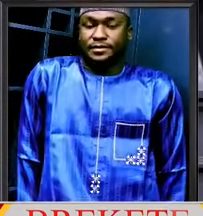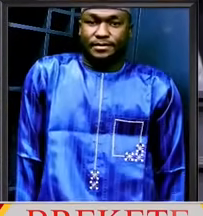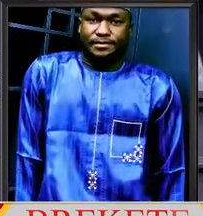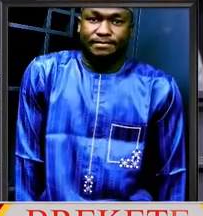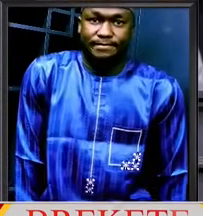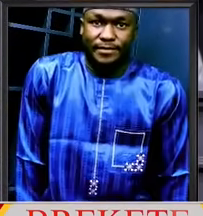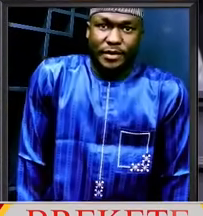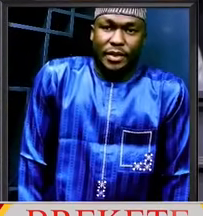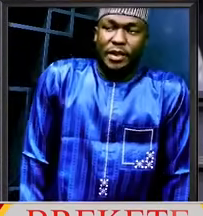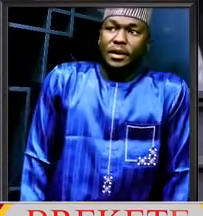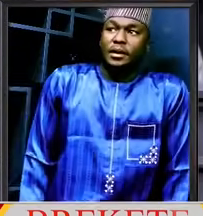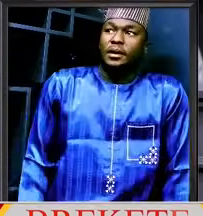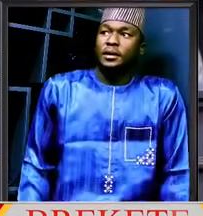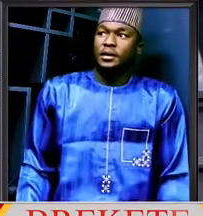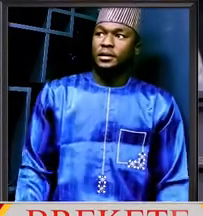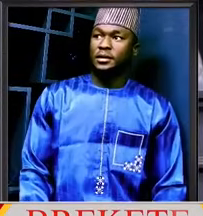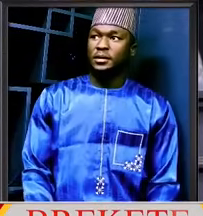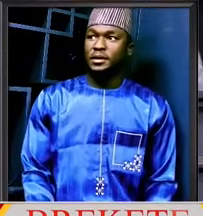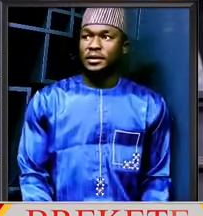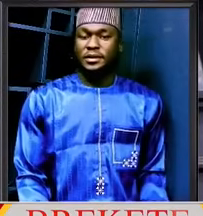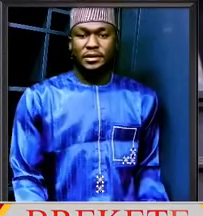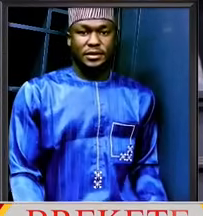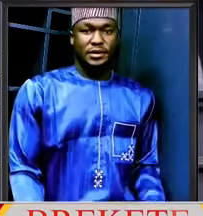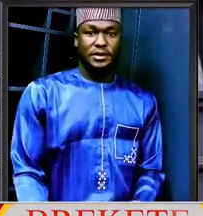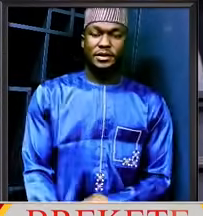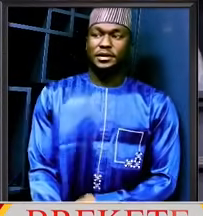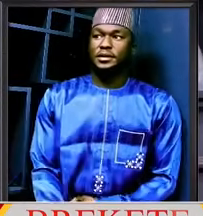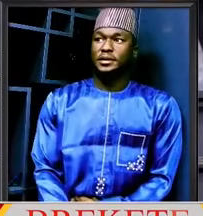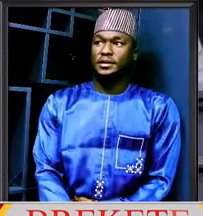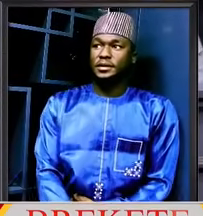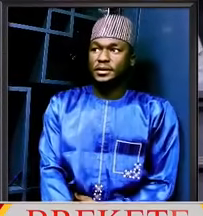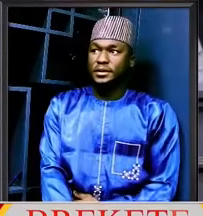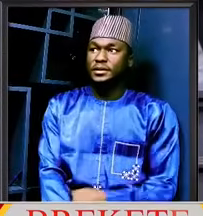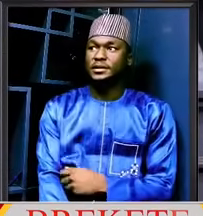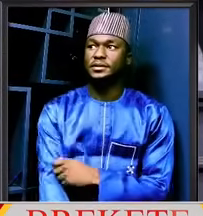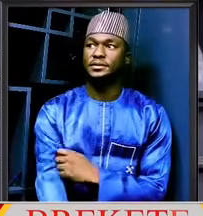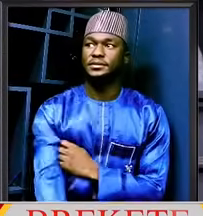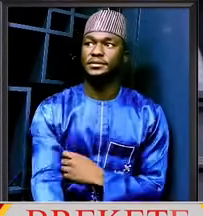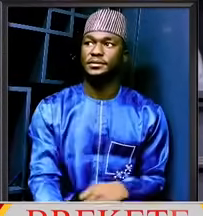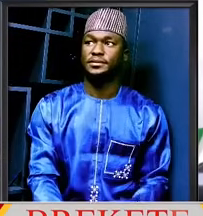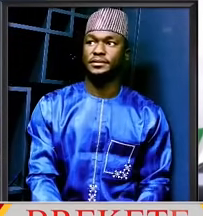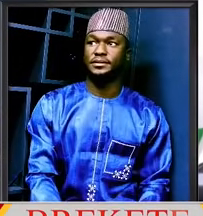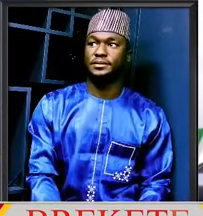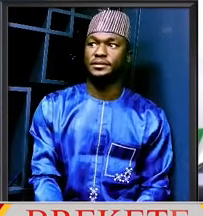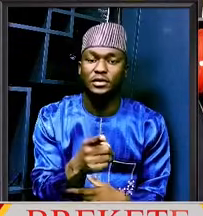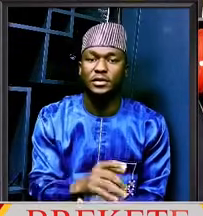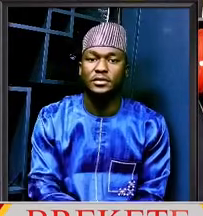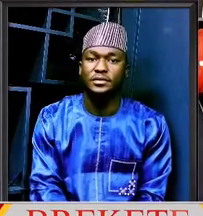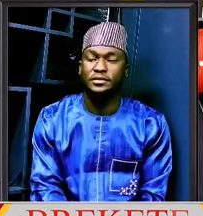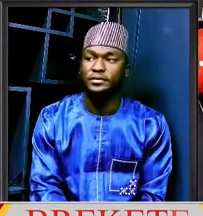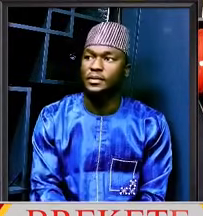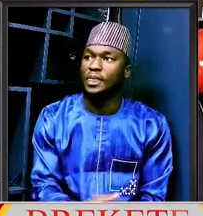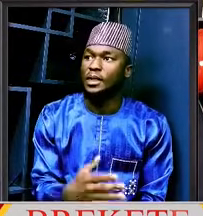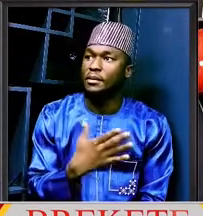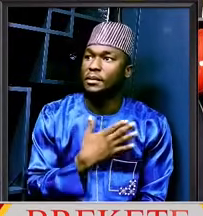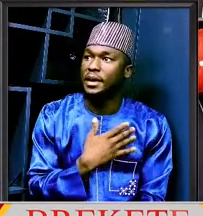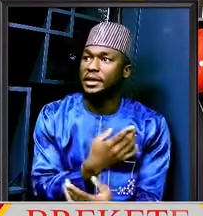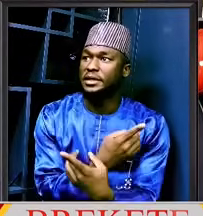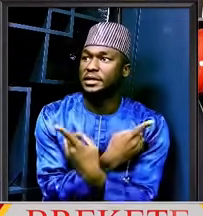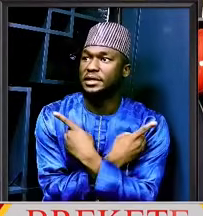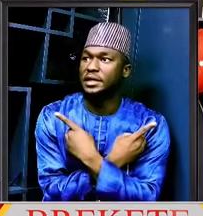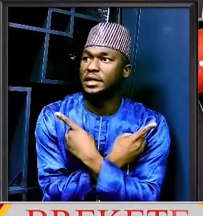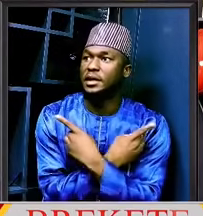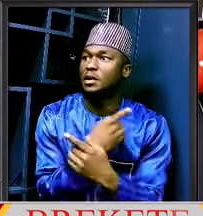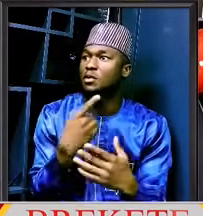You go tell us, you go signal me when they don't be ready because we not inform them beforehand. My dear? Yes,